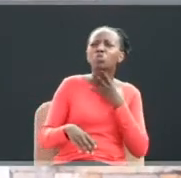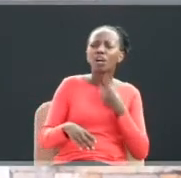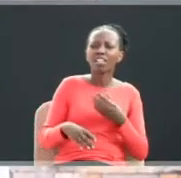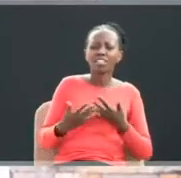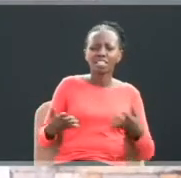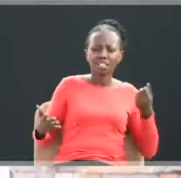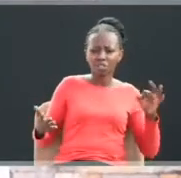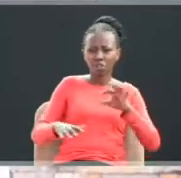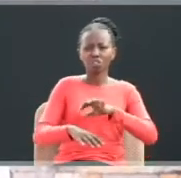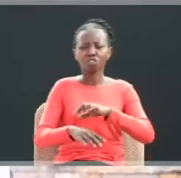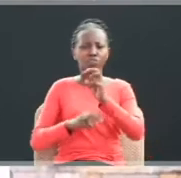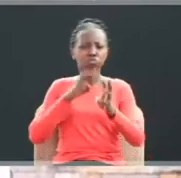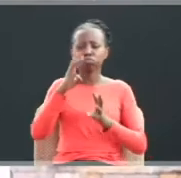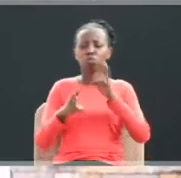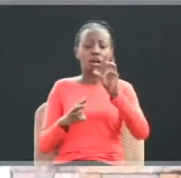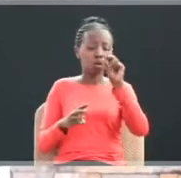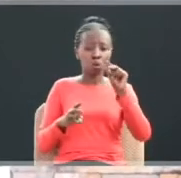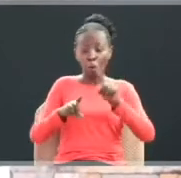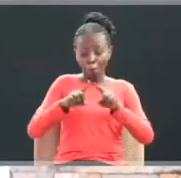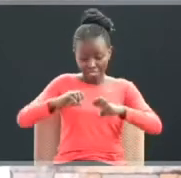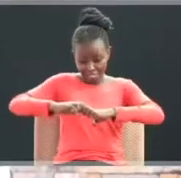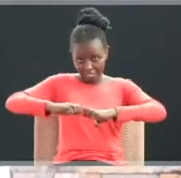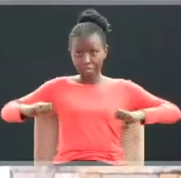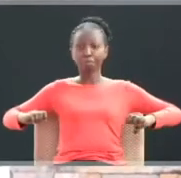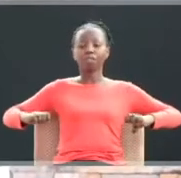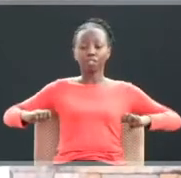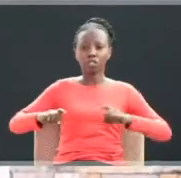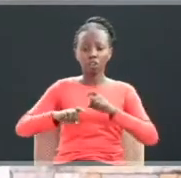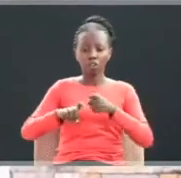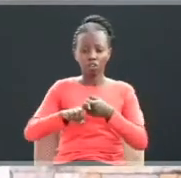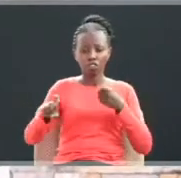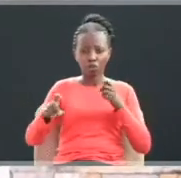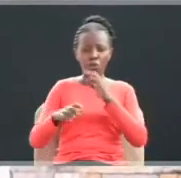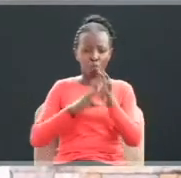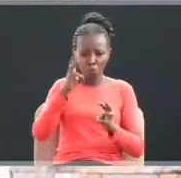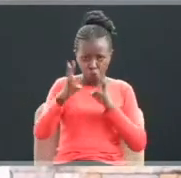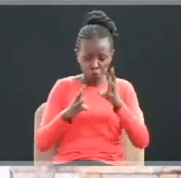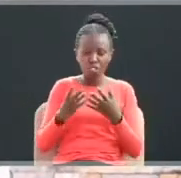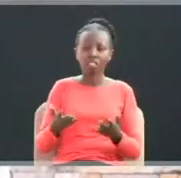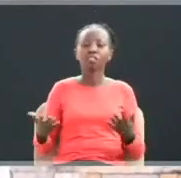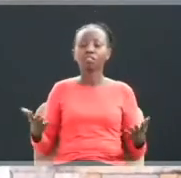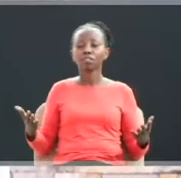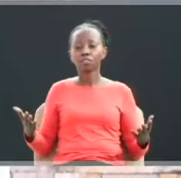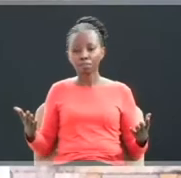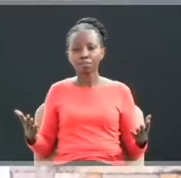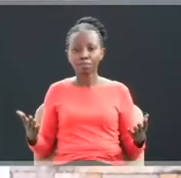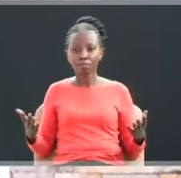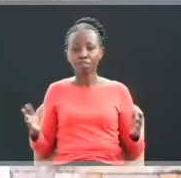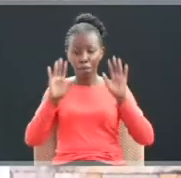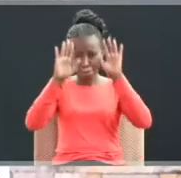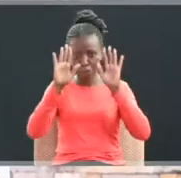live separate from the world. That's what Peter is saying. He is going to live in light of eternity. That is